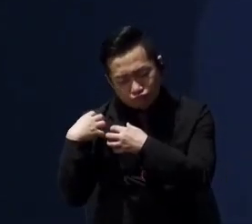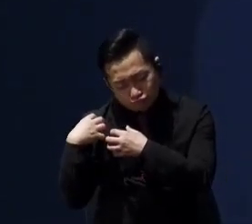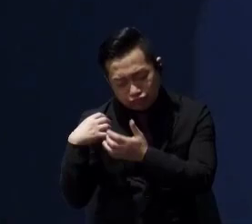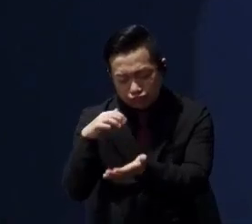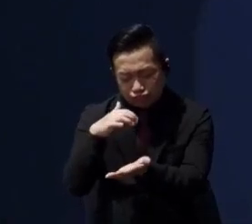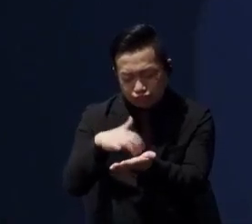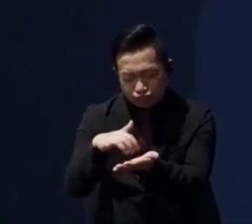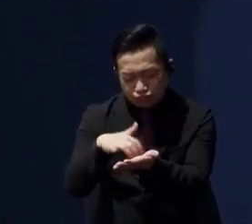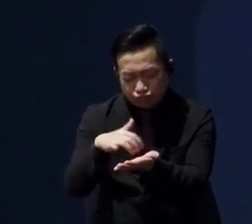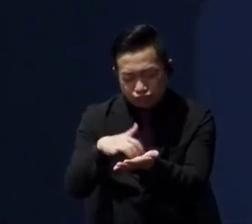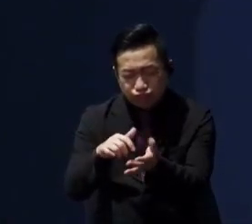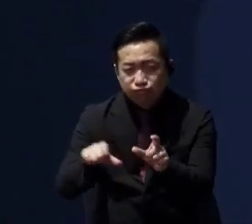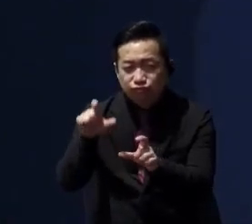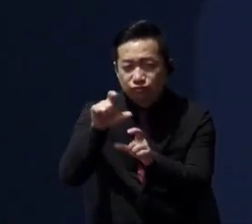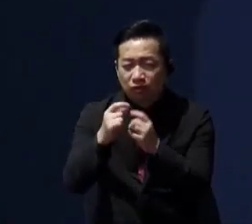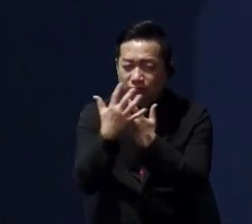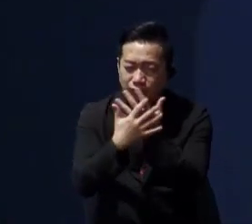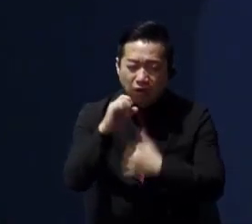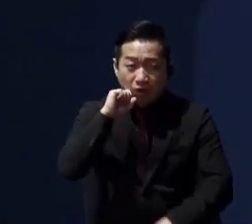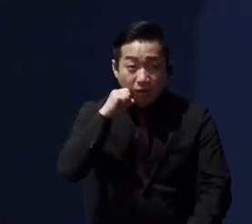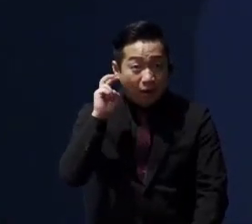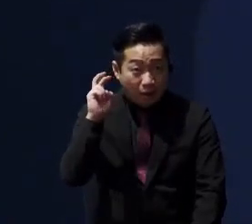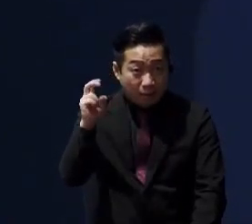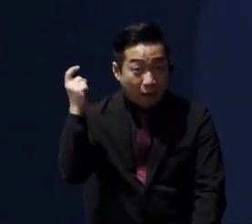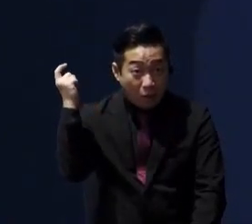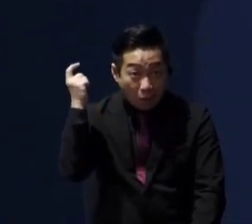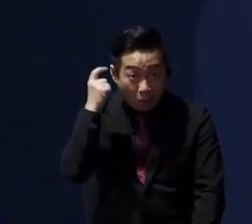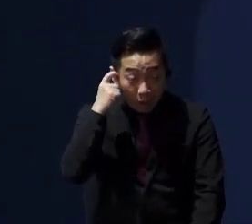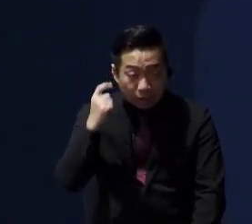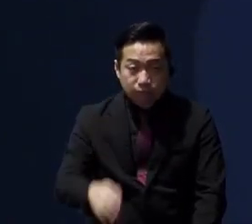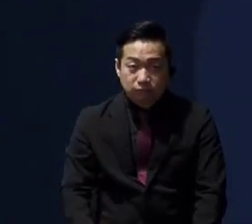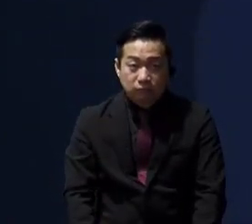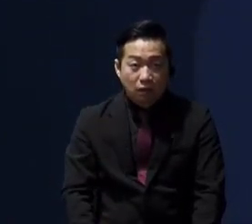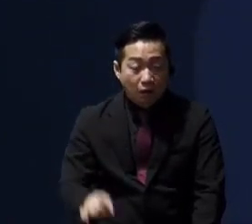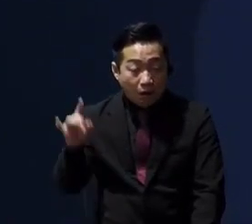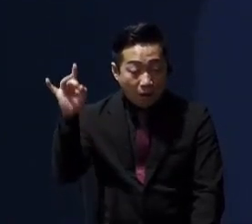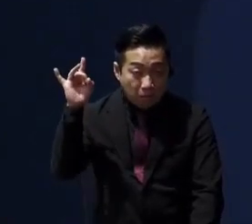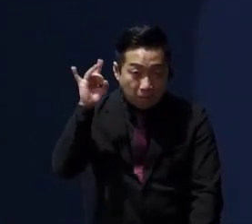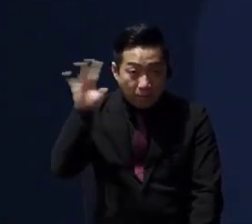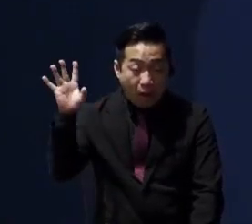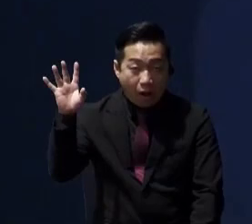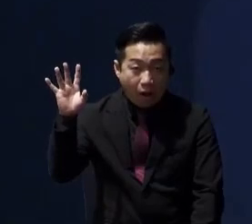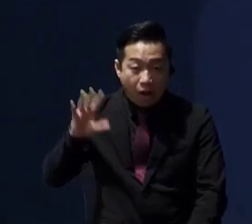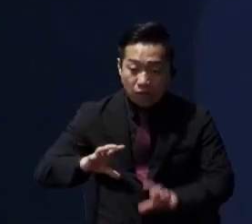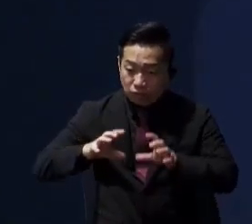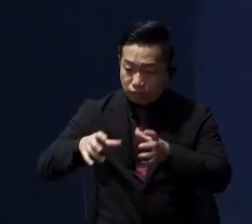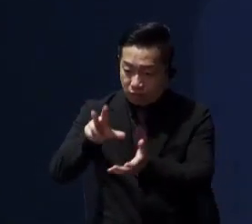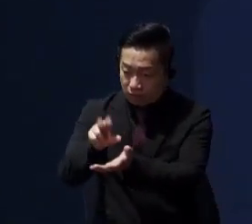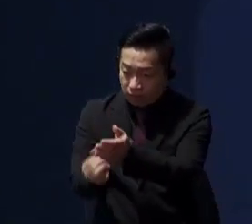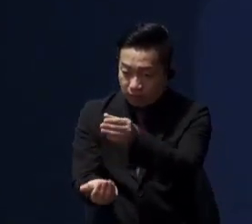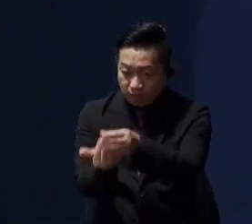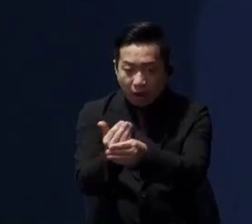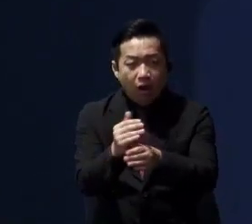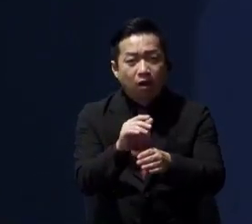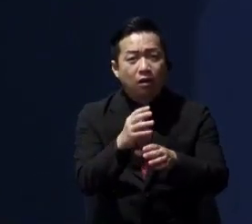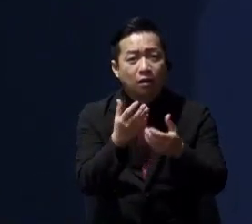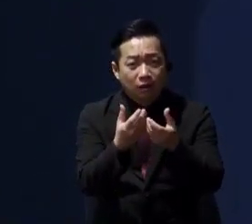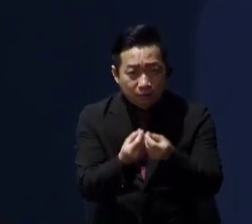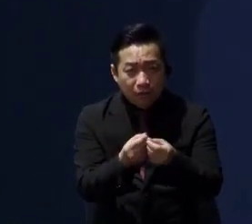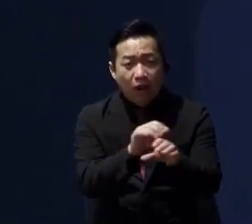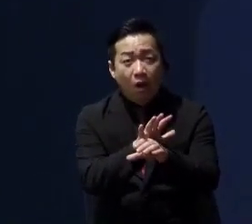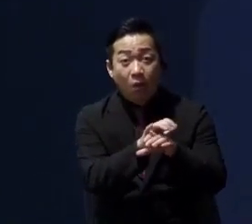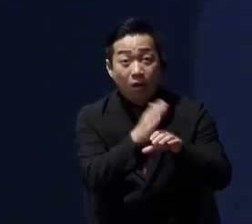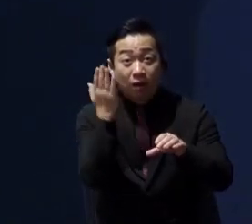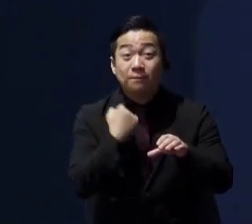unexpected global health crises, including COVID-19, global pandemic, and climate change as well.